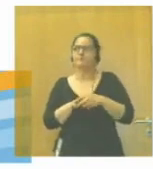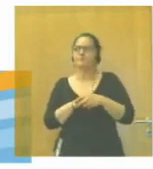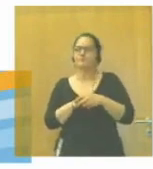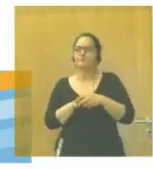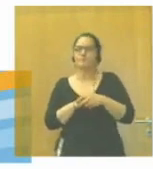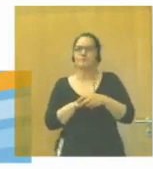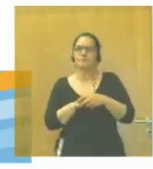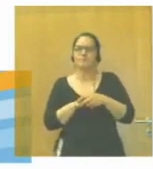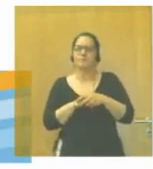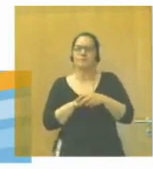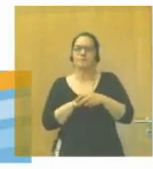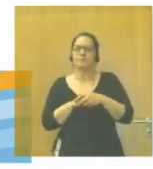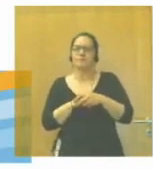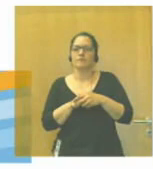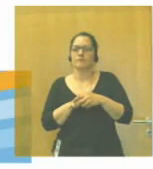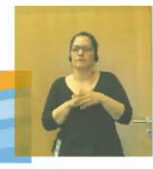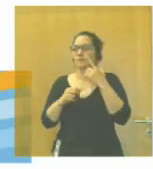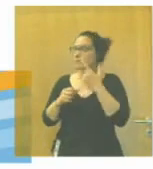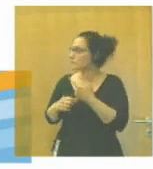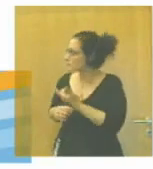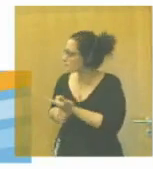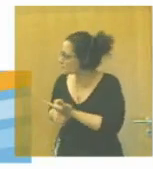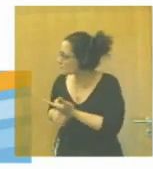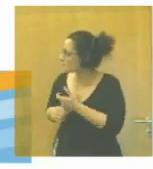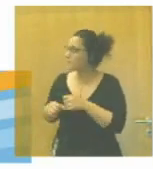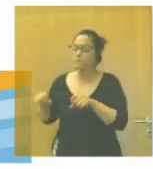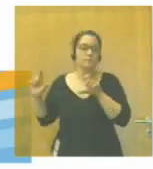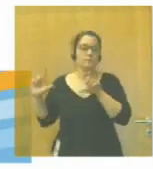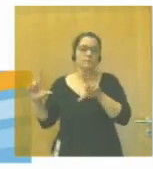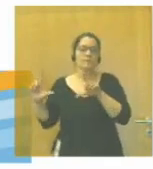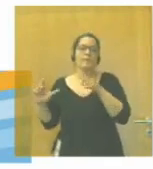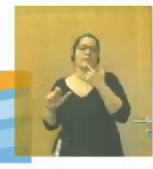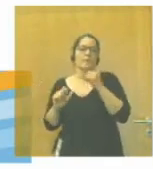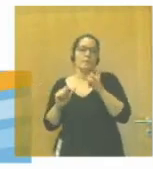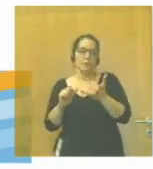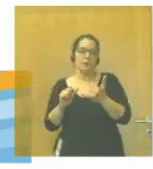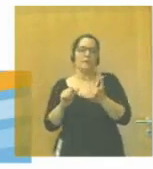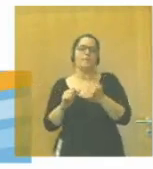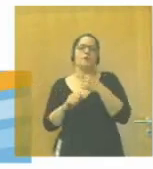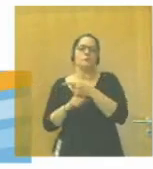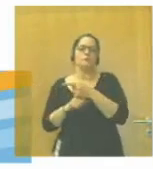This is one example of a comprehensive approach. It's community-led suicide prevention. The website is there,